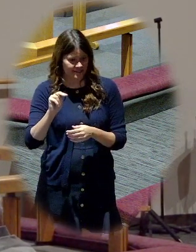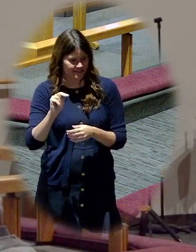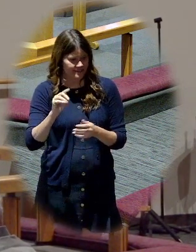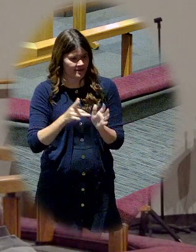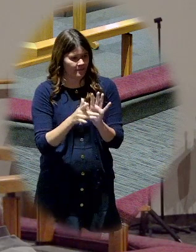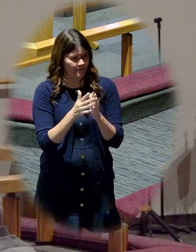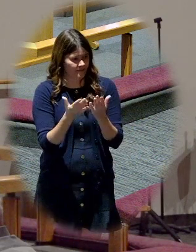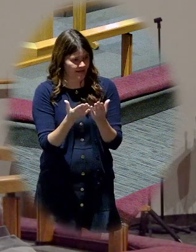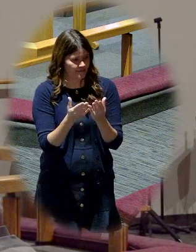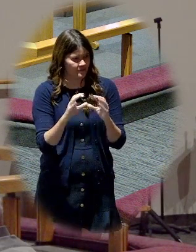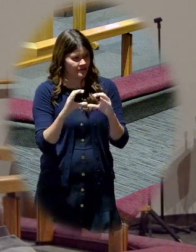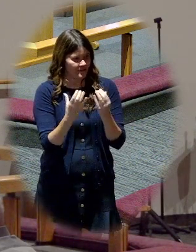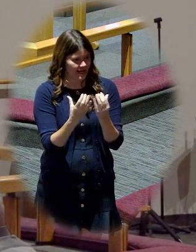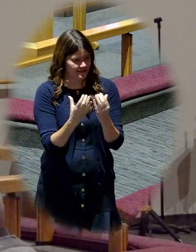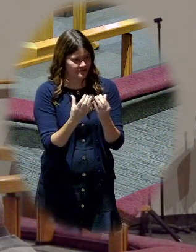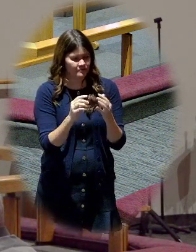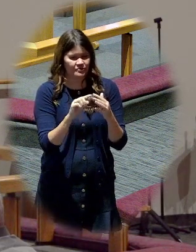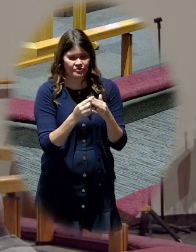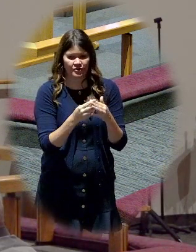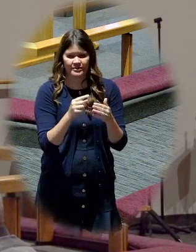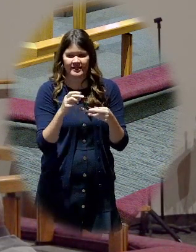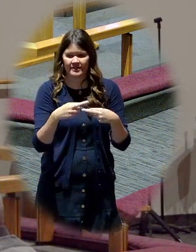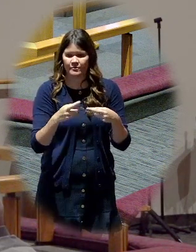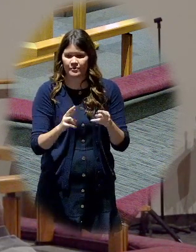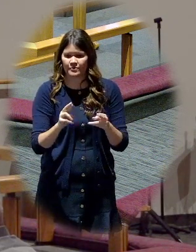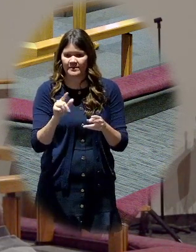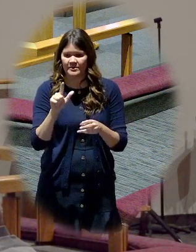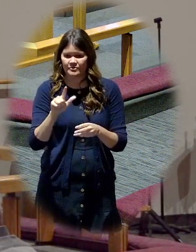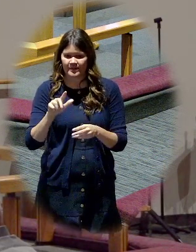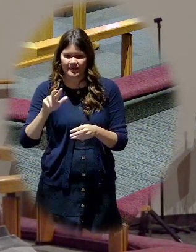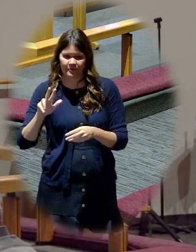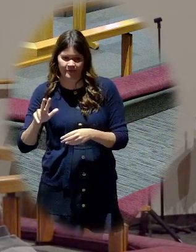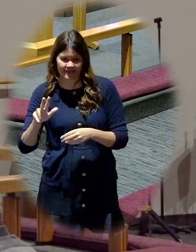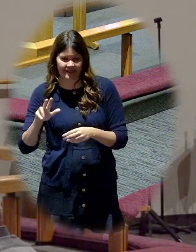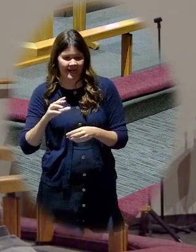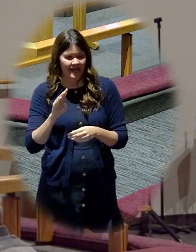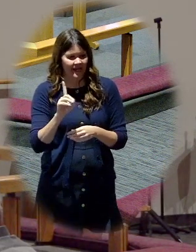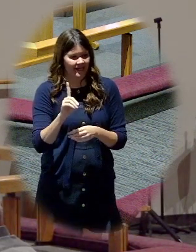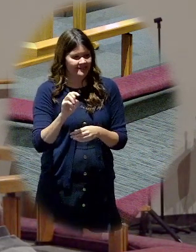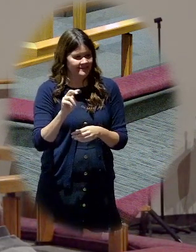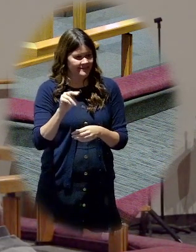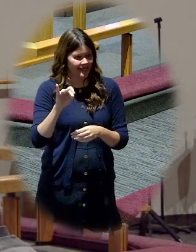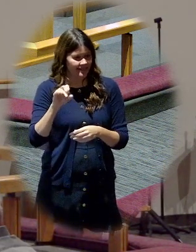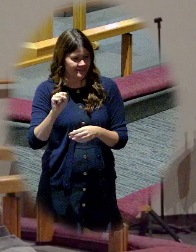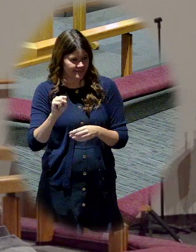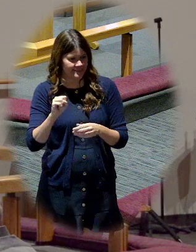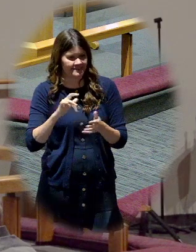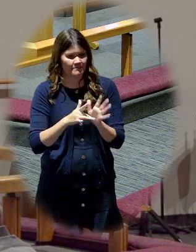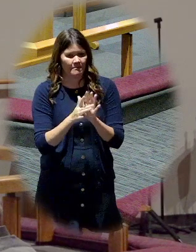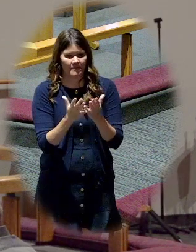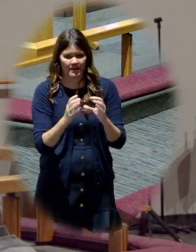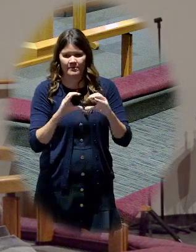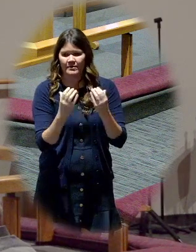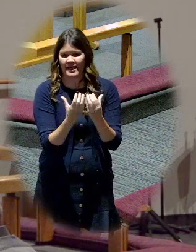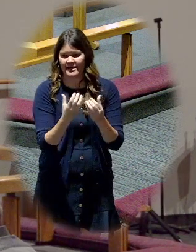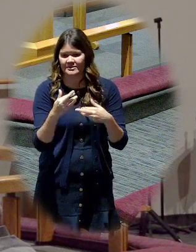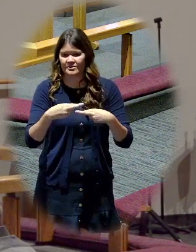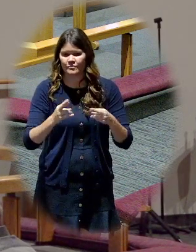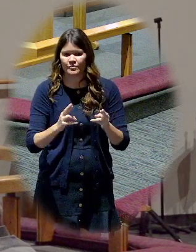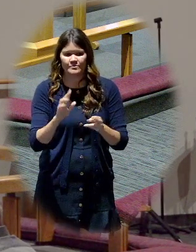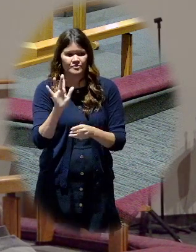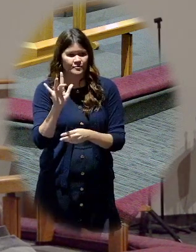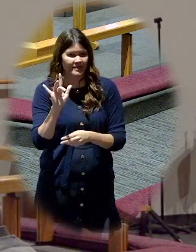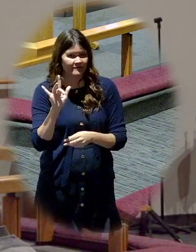up in room 23. And Dennis, I believe, is going to be up in 25. So grab a cup